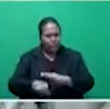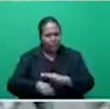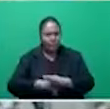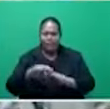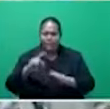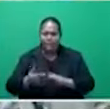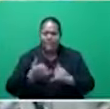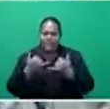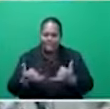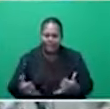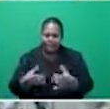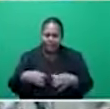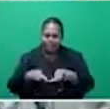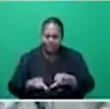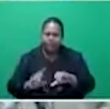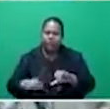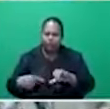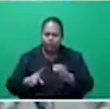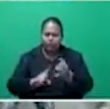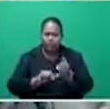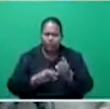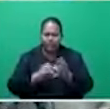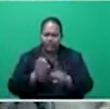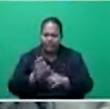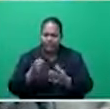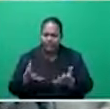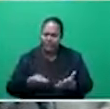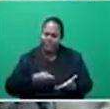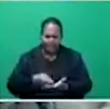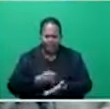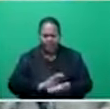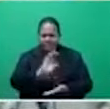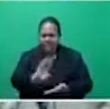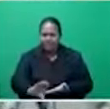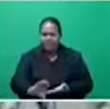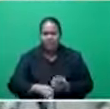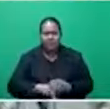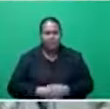to the Council and pay up the dues. Correct, sir, Honourable Speaker. Correct that.